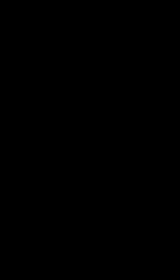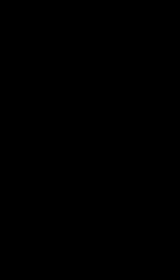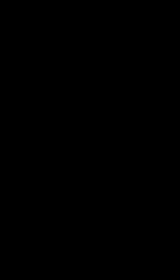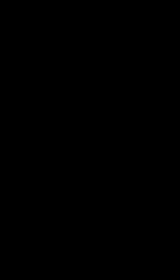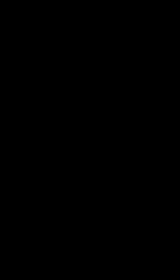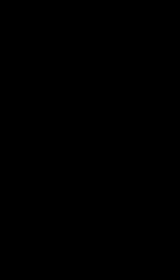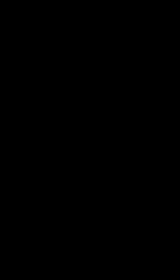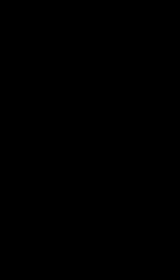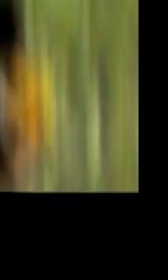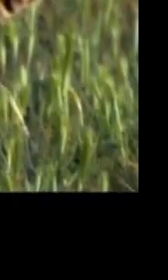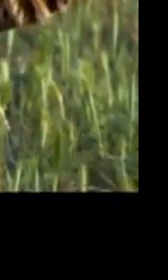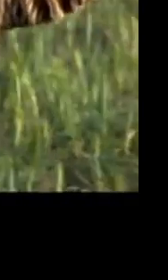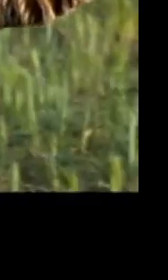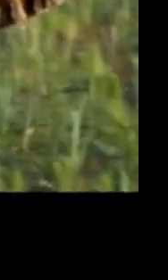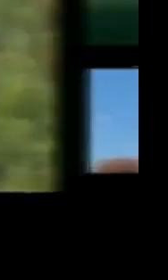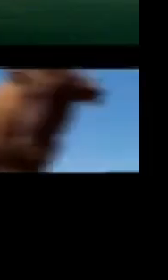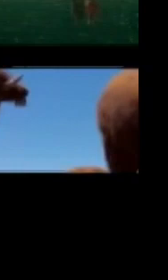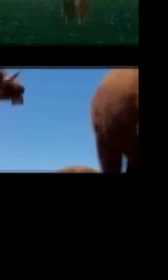512-883.